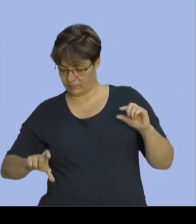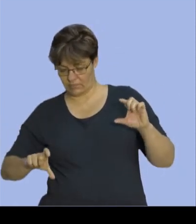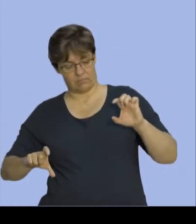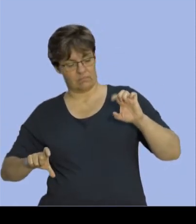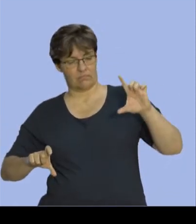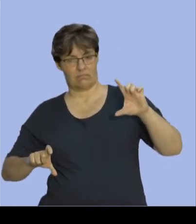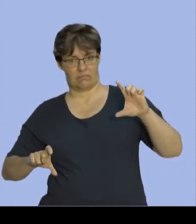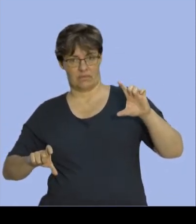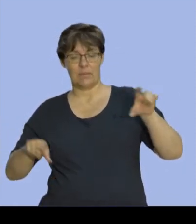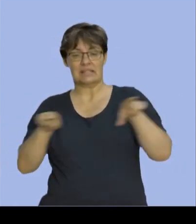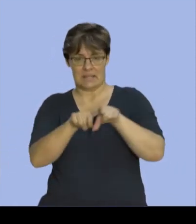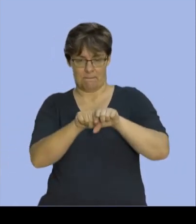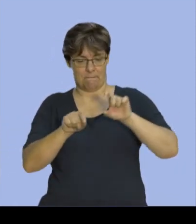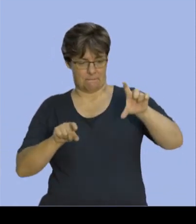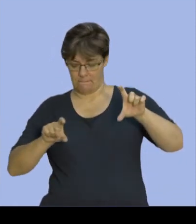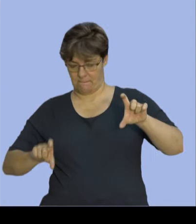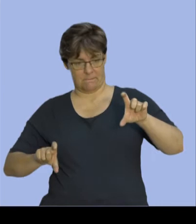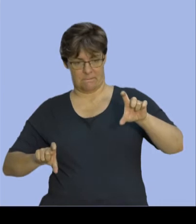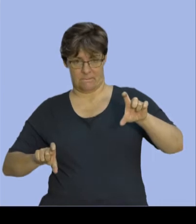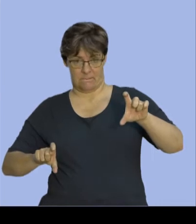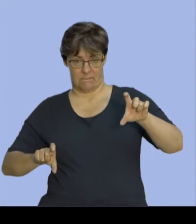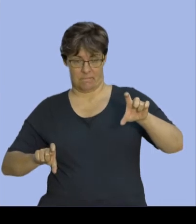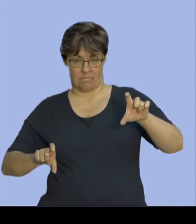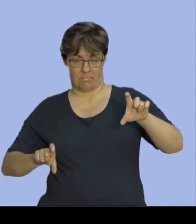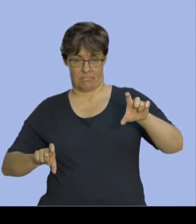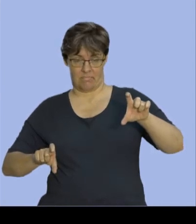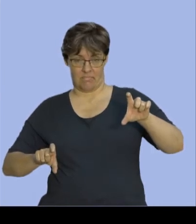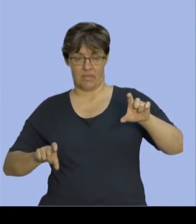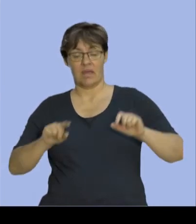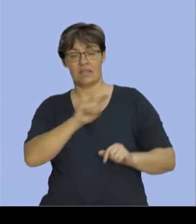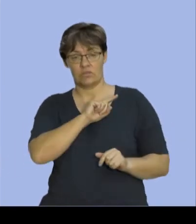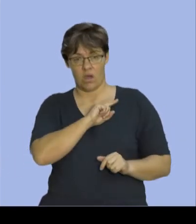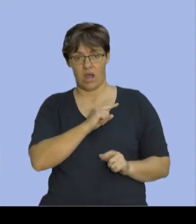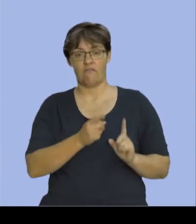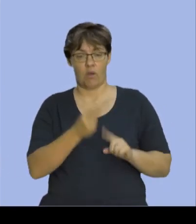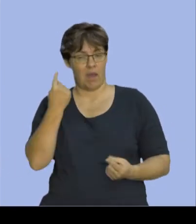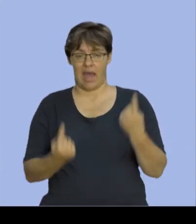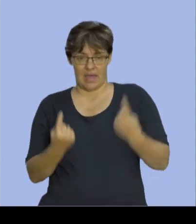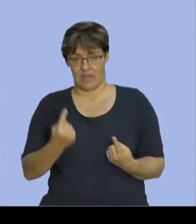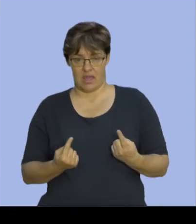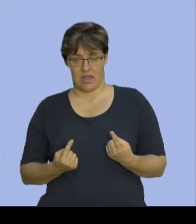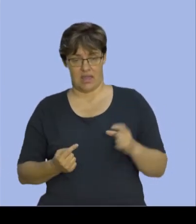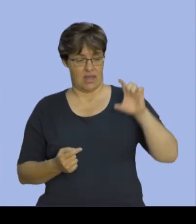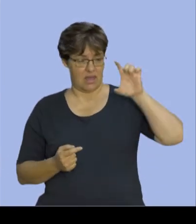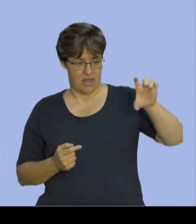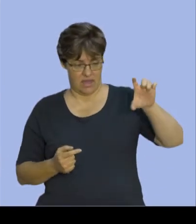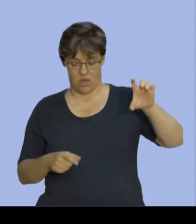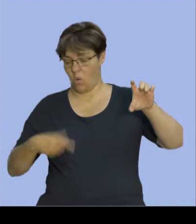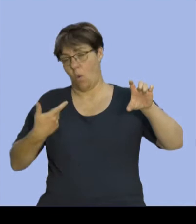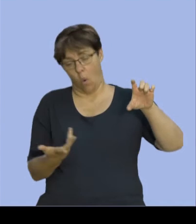minimum value. It will be the same distance, right? So that's why I'm saying from either